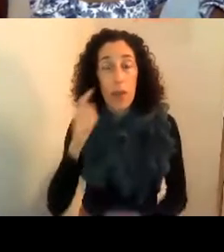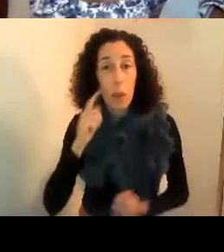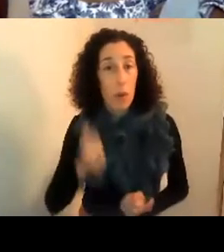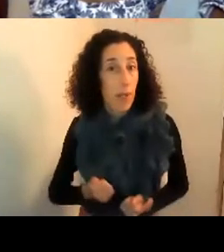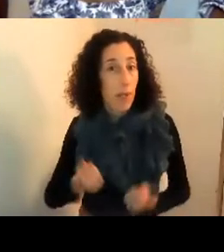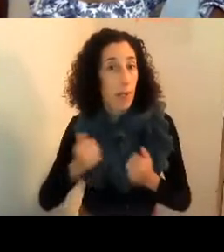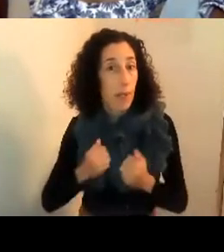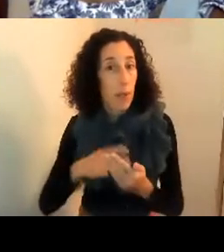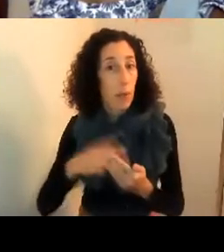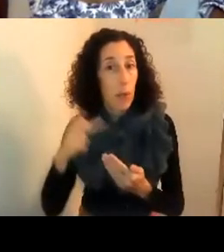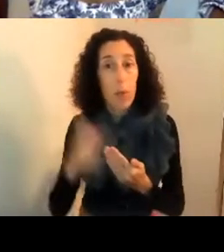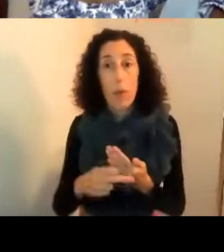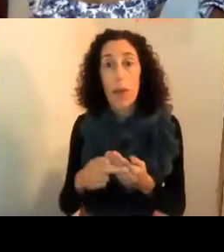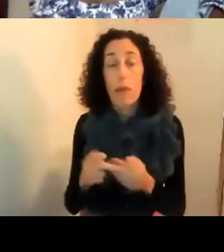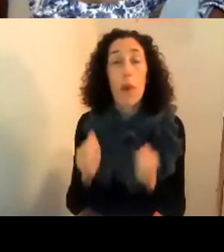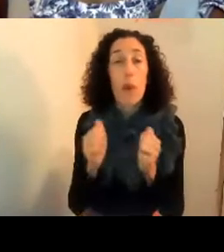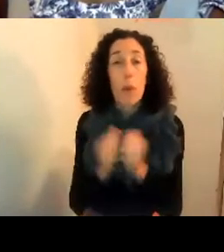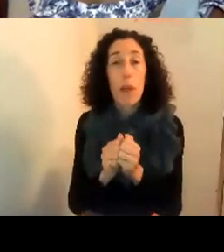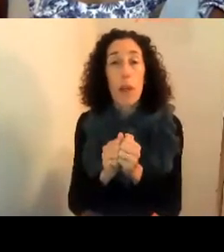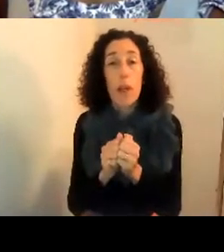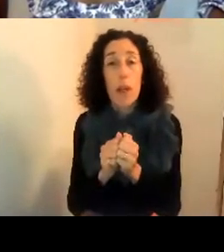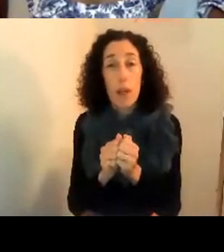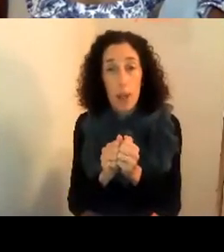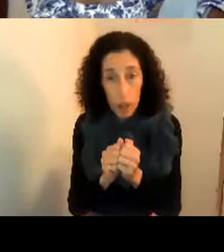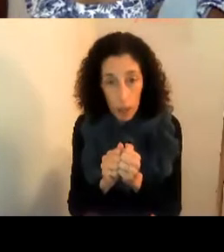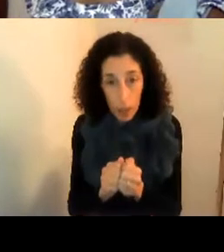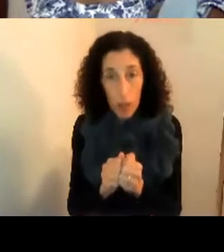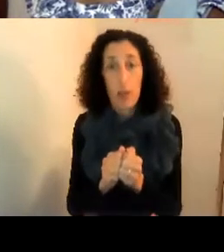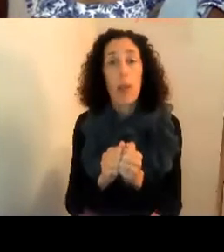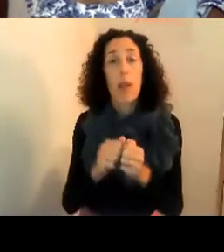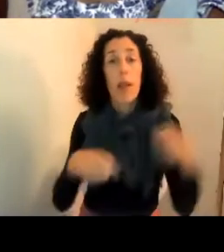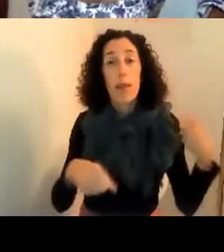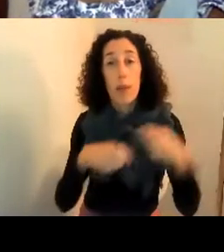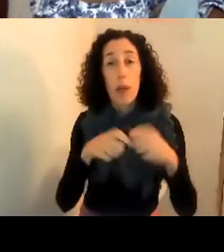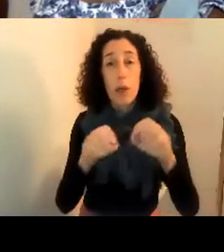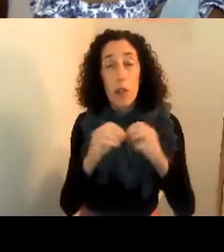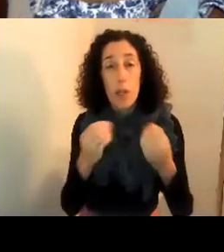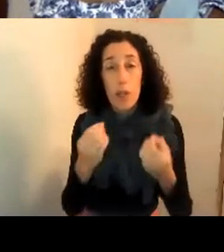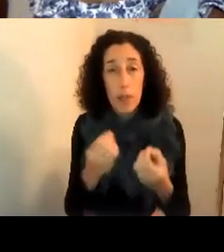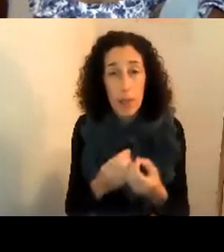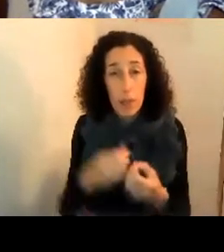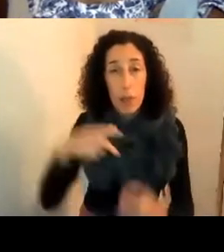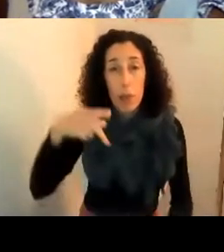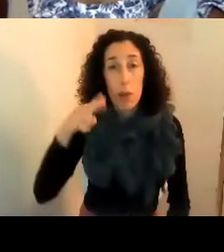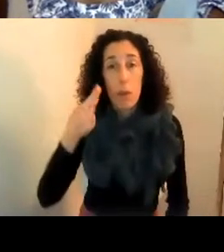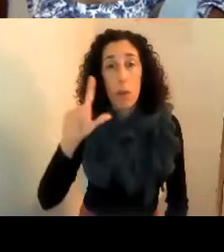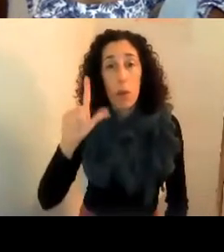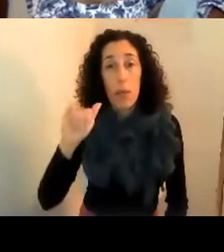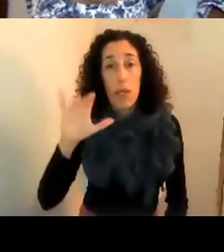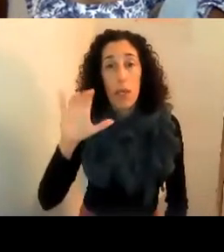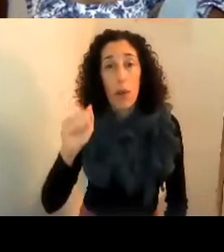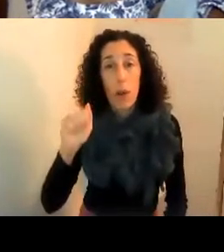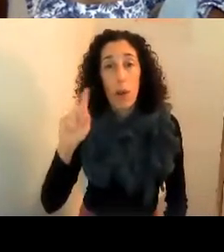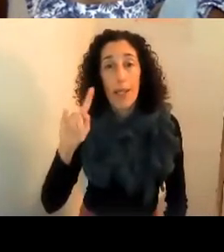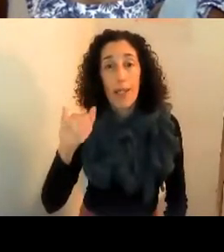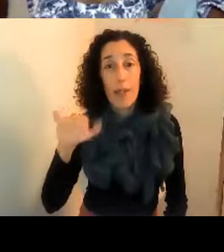partnership with Abrams Art Center and Publica Espacio. And she has an MA in curatorial practice from